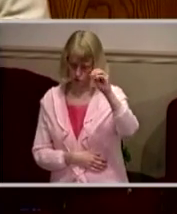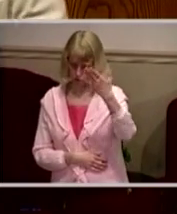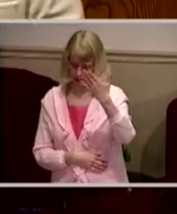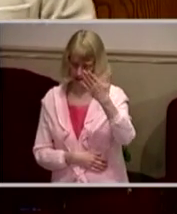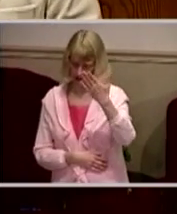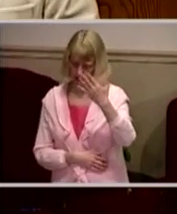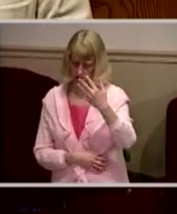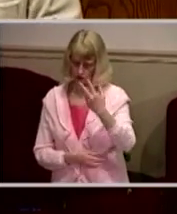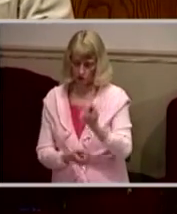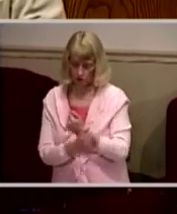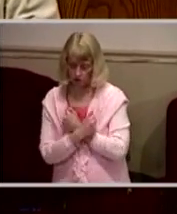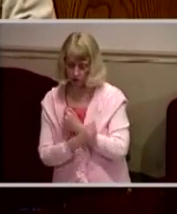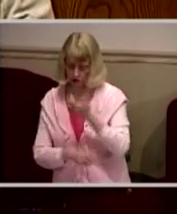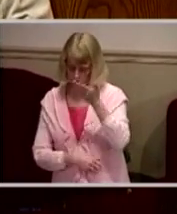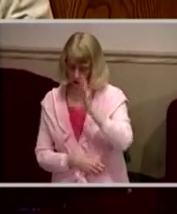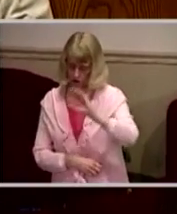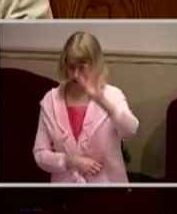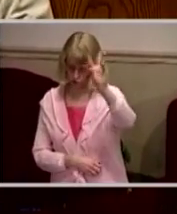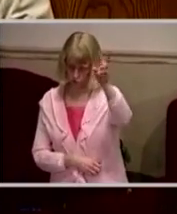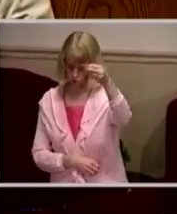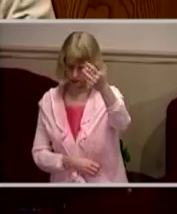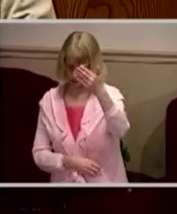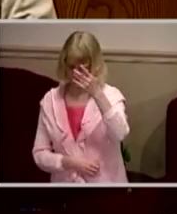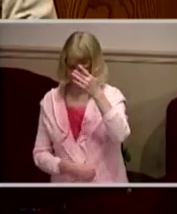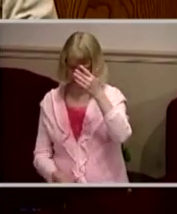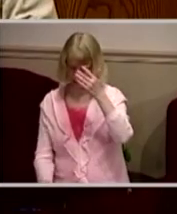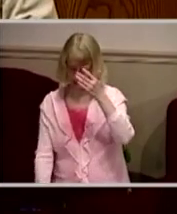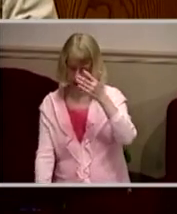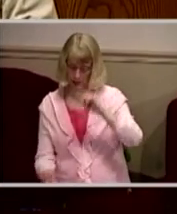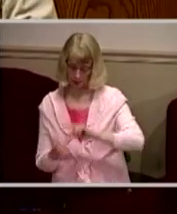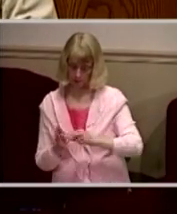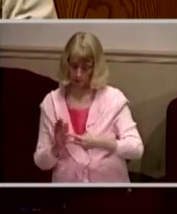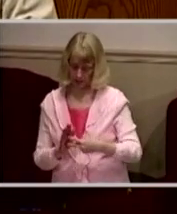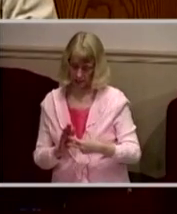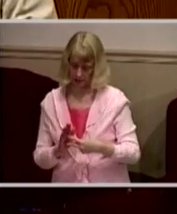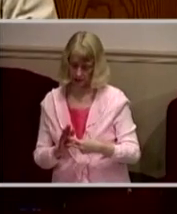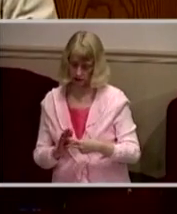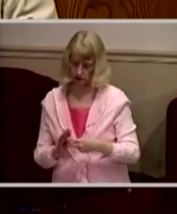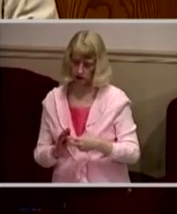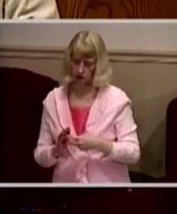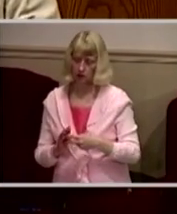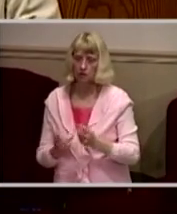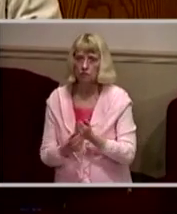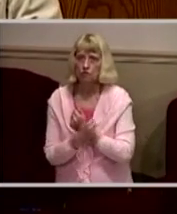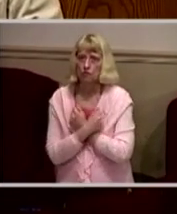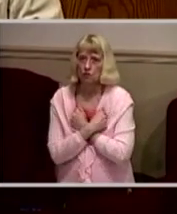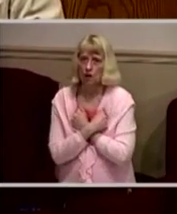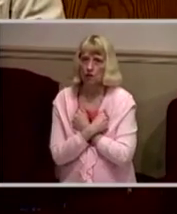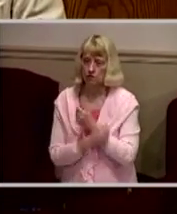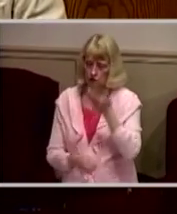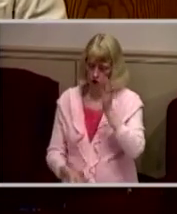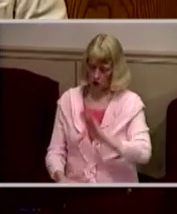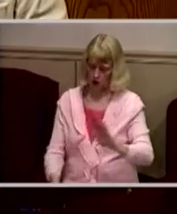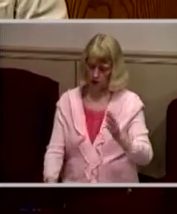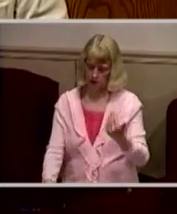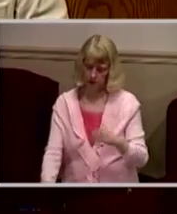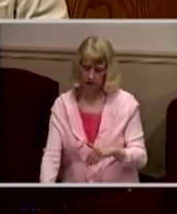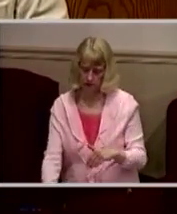Because falling in love with God's grace means that you'll be falling in love with God